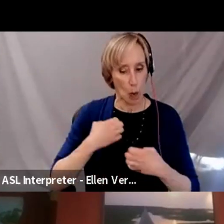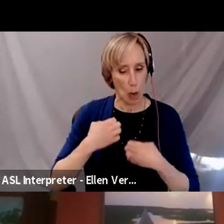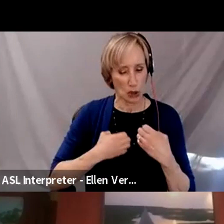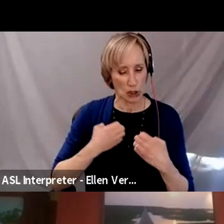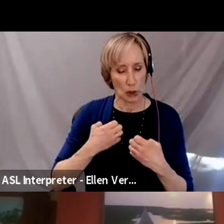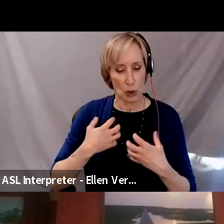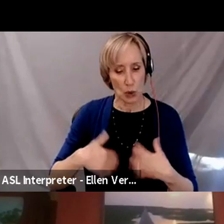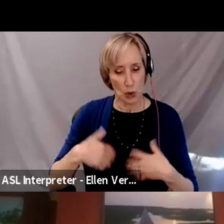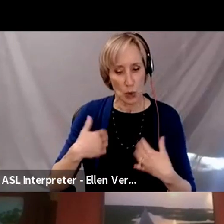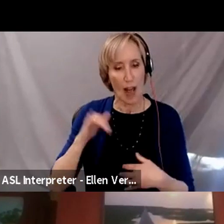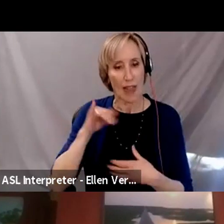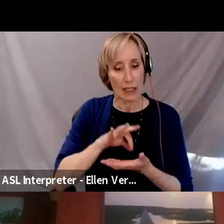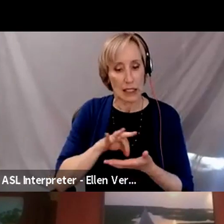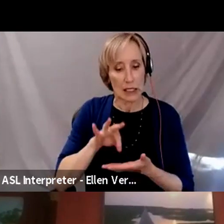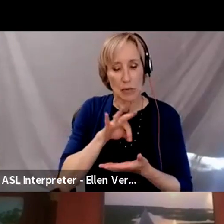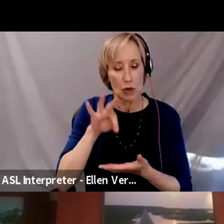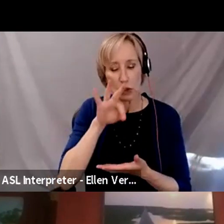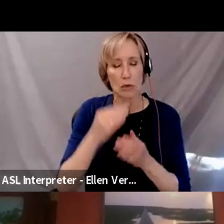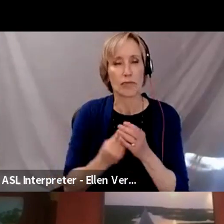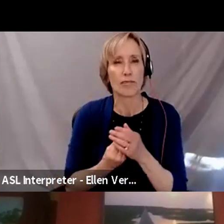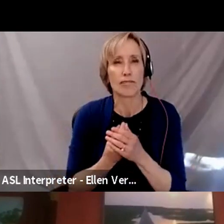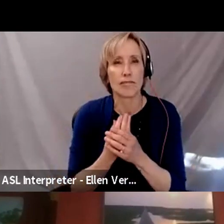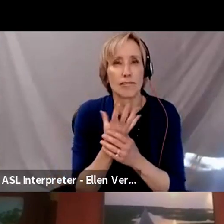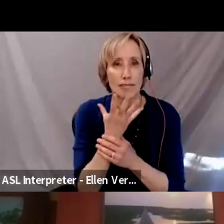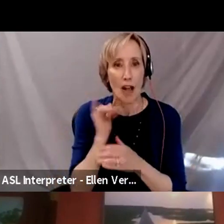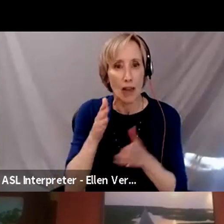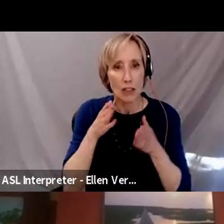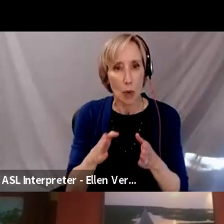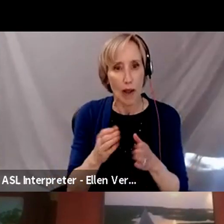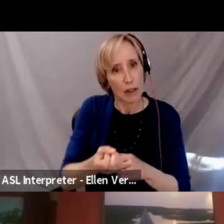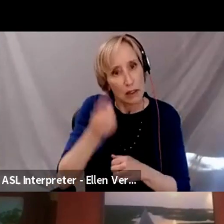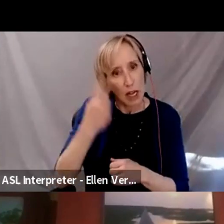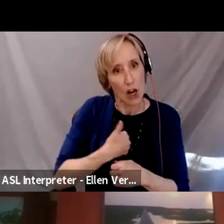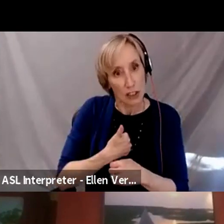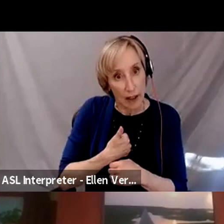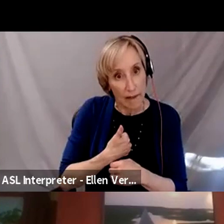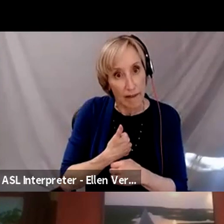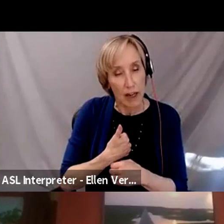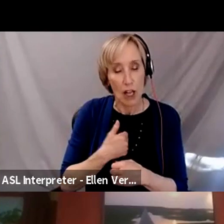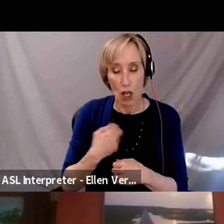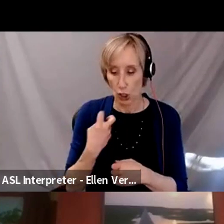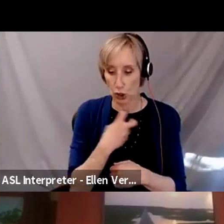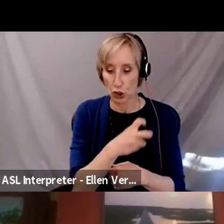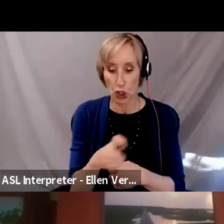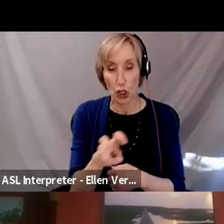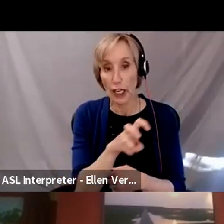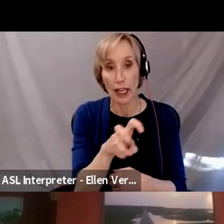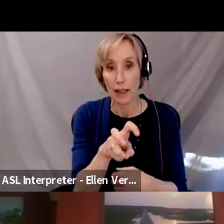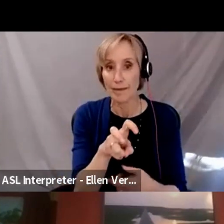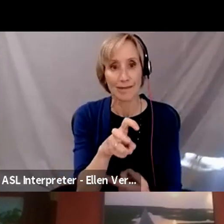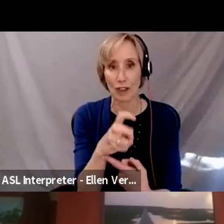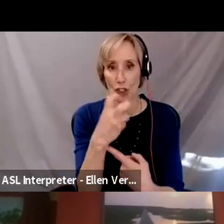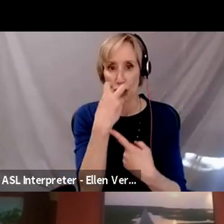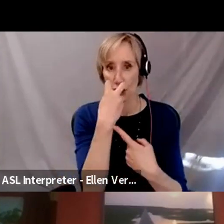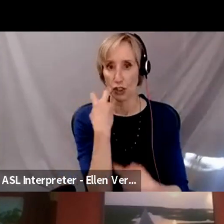way of understanding ourselves, taking journeys inside to better understand our experiences on the outside. And I